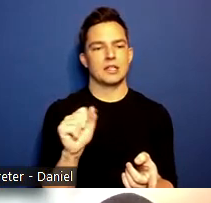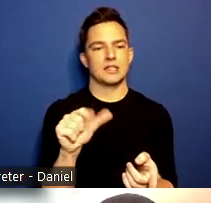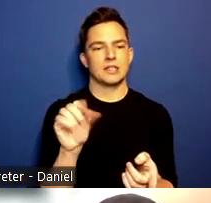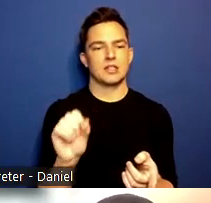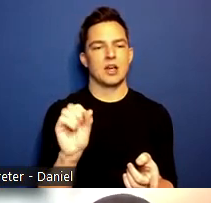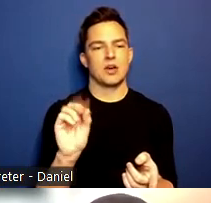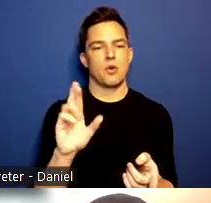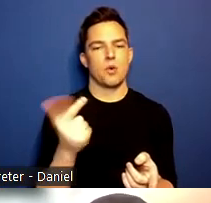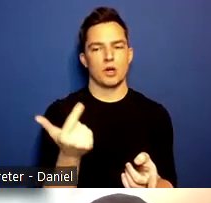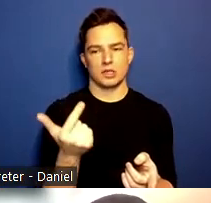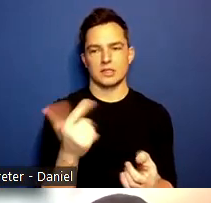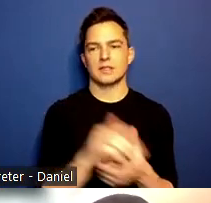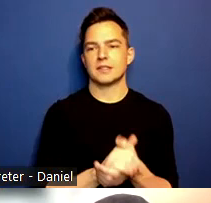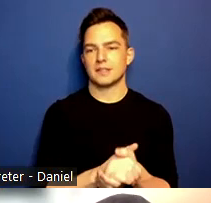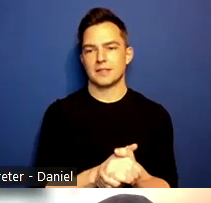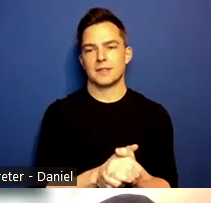slewis@midatlanticarts.org.